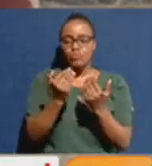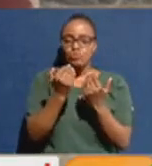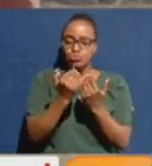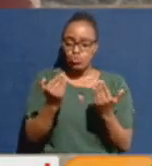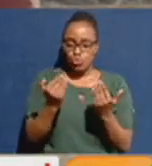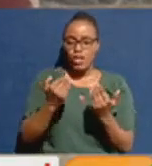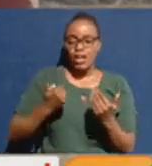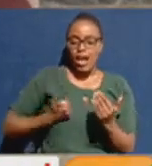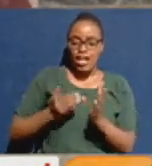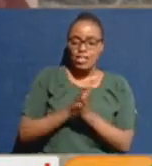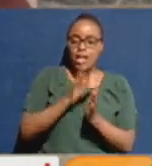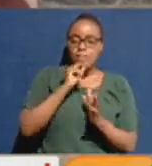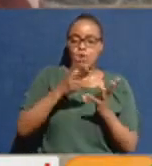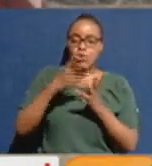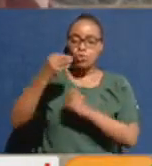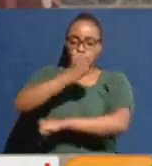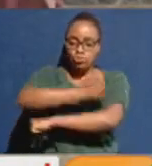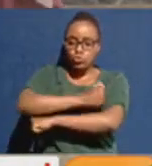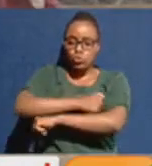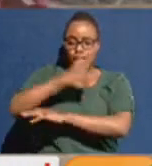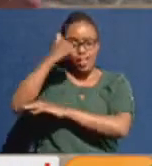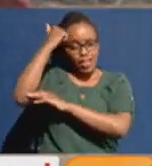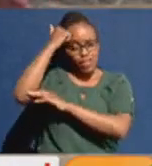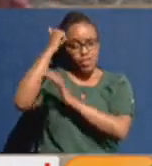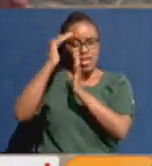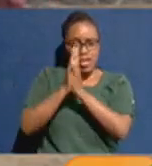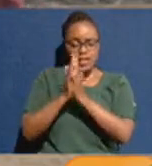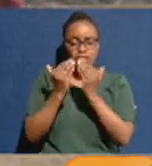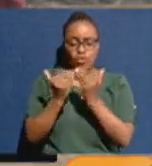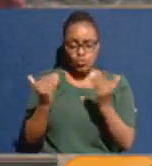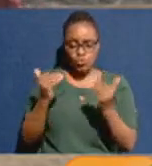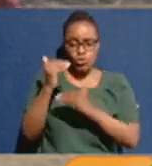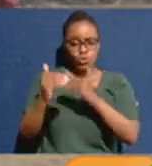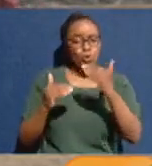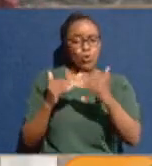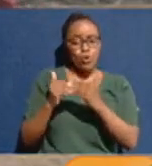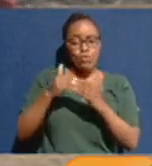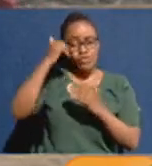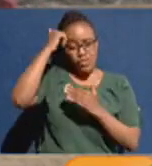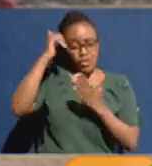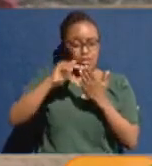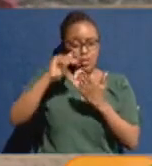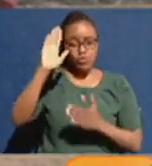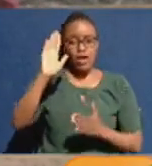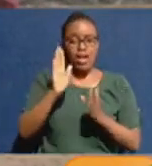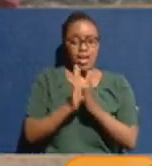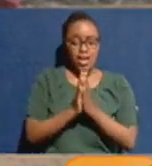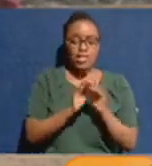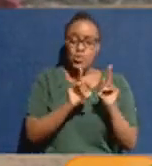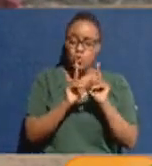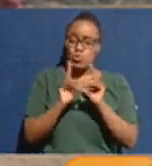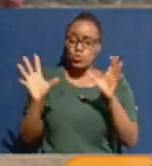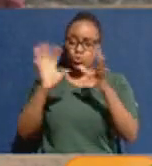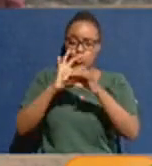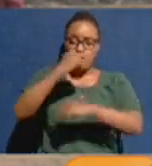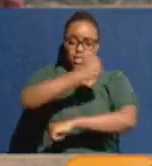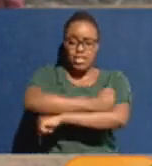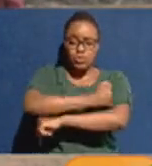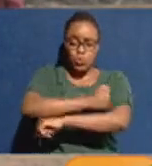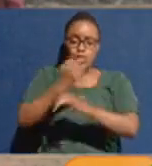kijana asome, na watoto msichana wote asome kabisa na usikeketa.